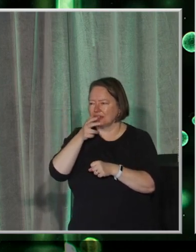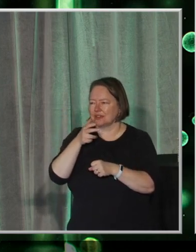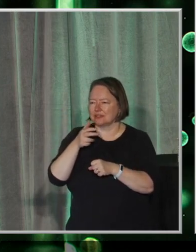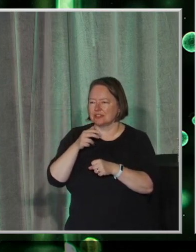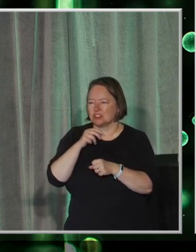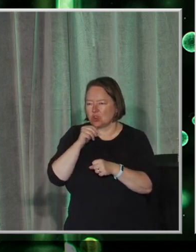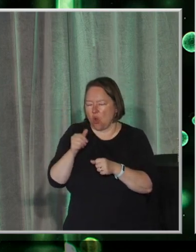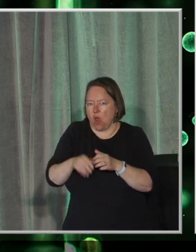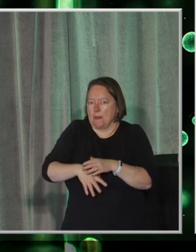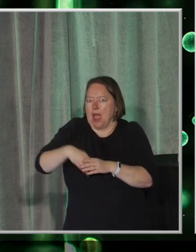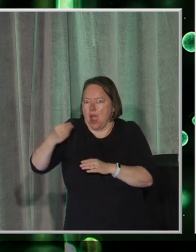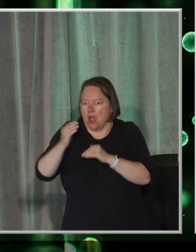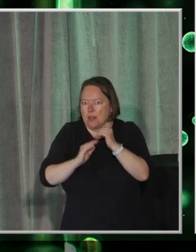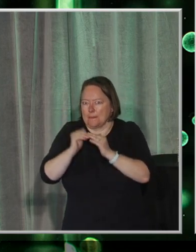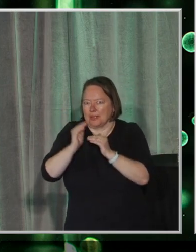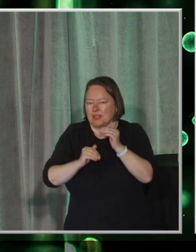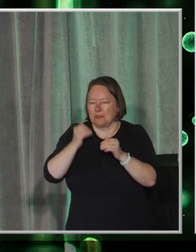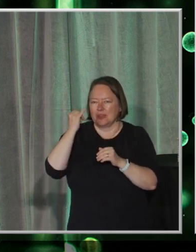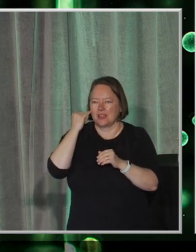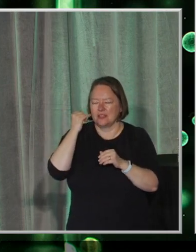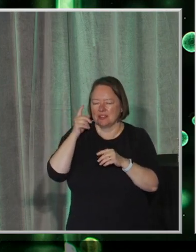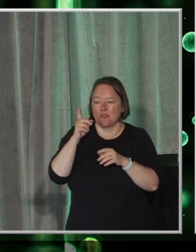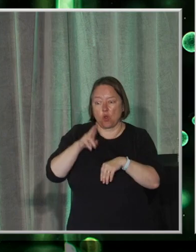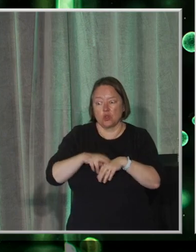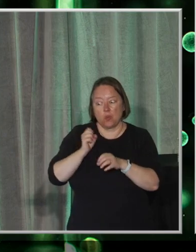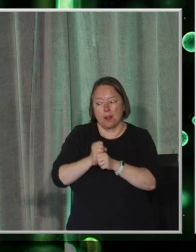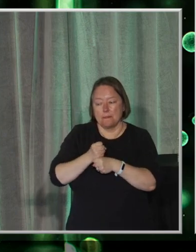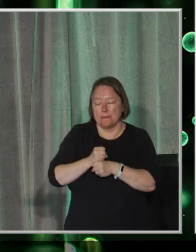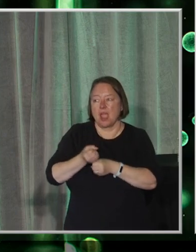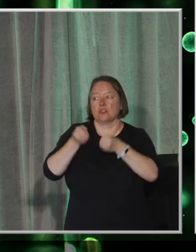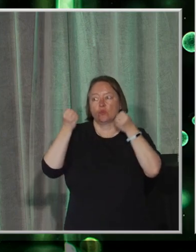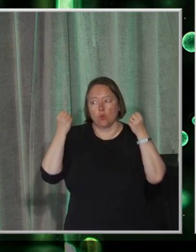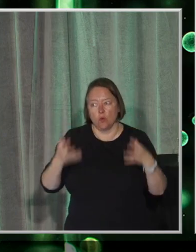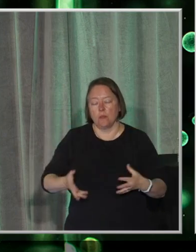of our facility, because of course we'll be producing them in high quantities.